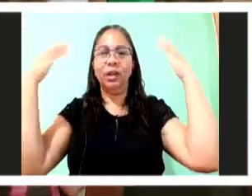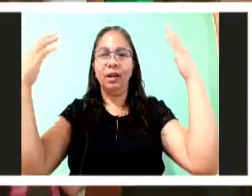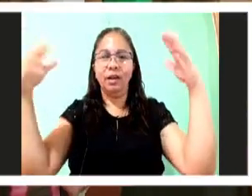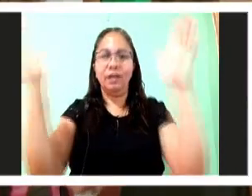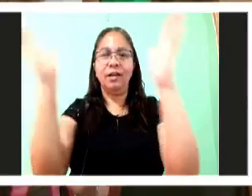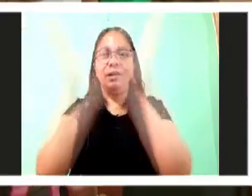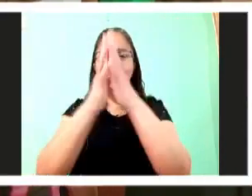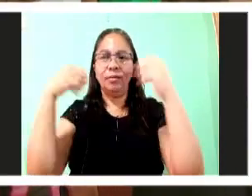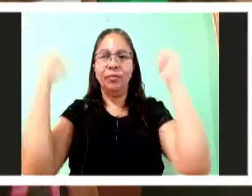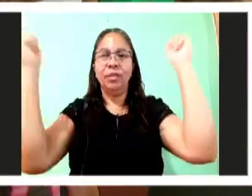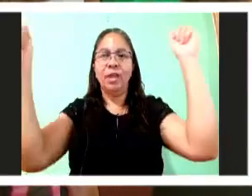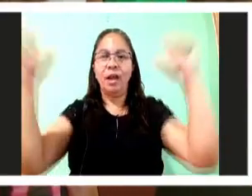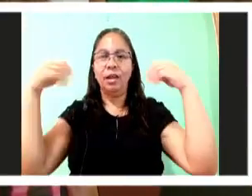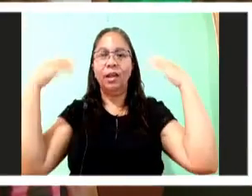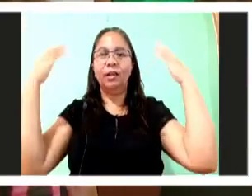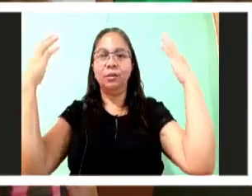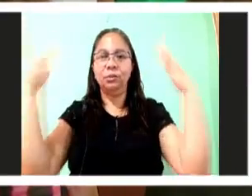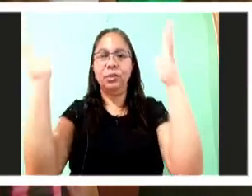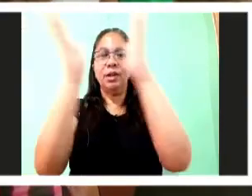hallelujah,